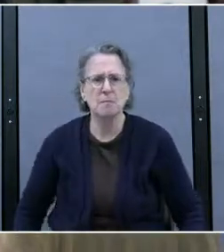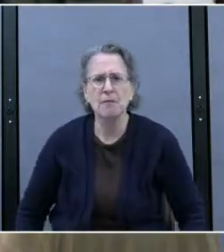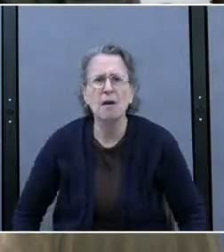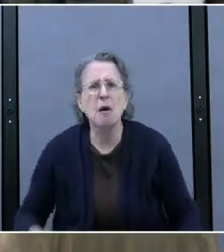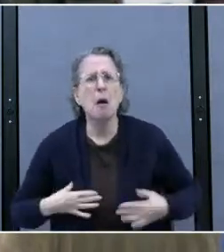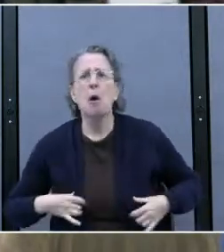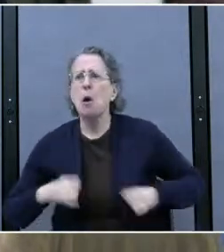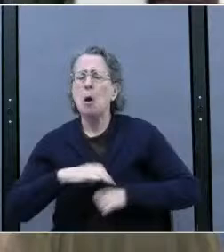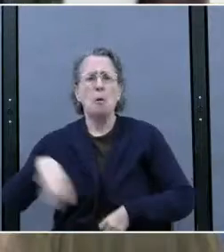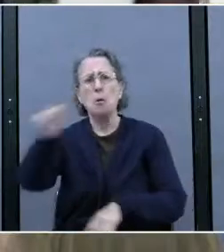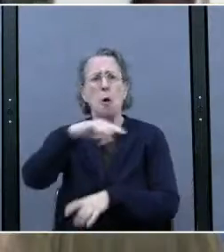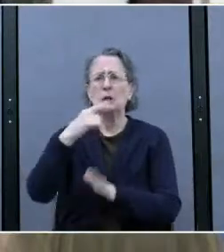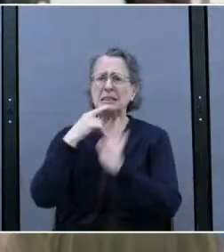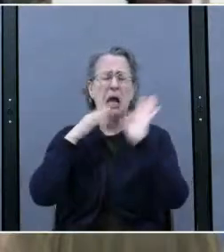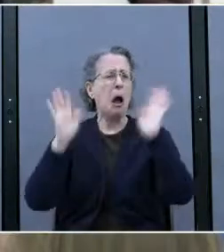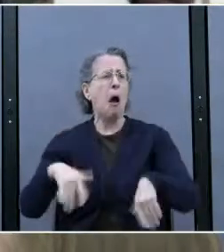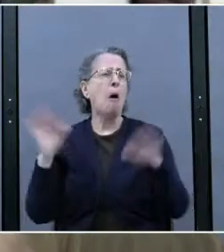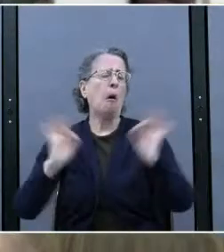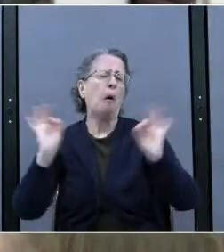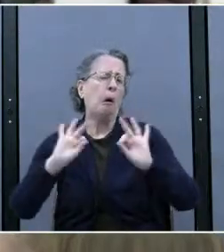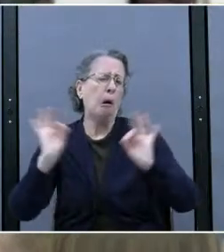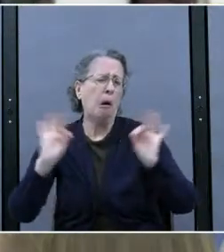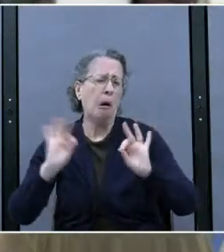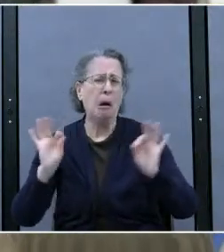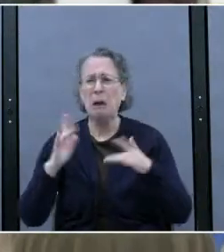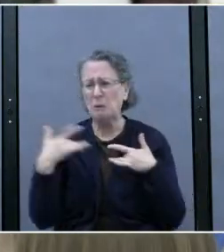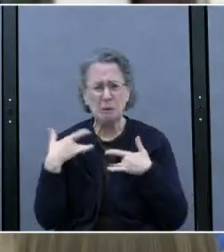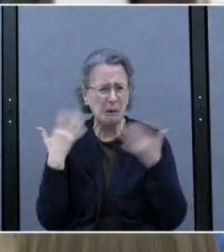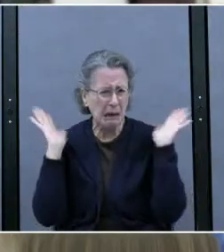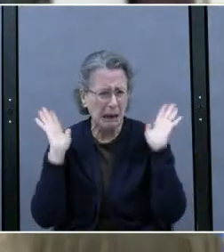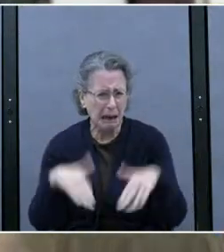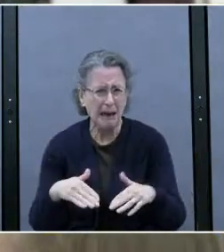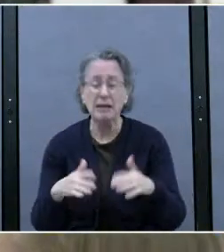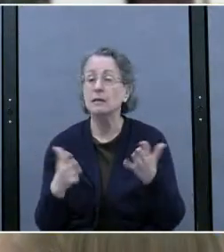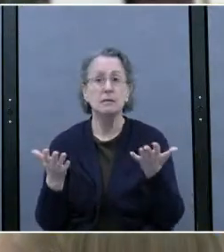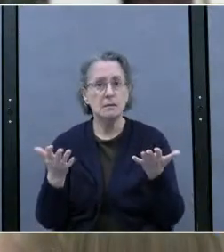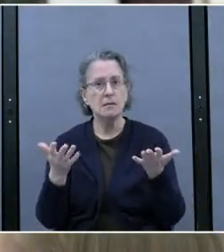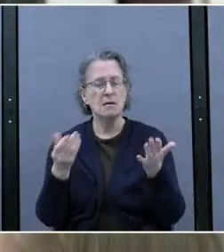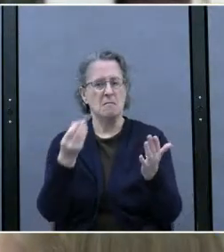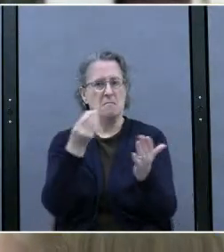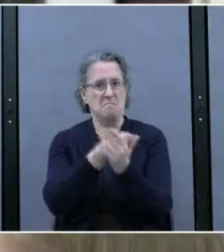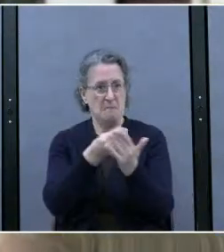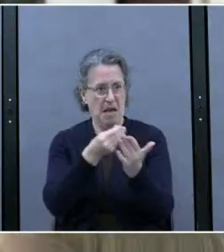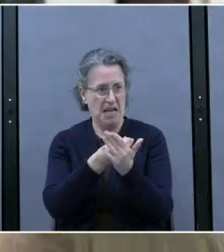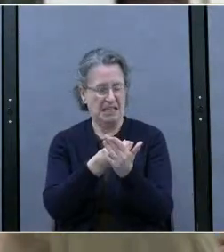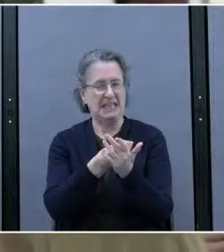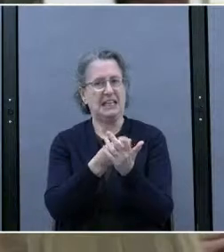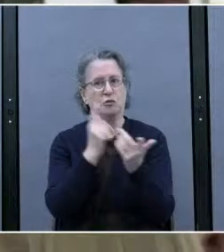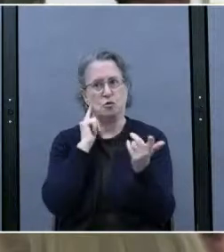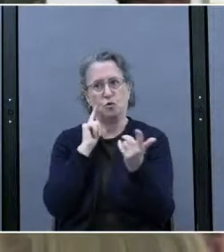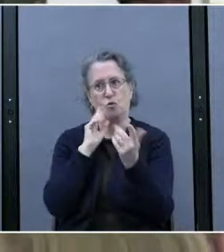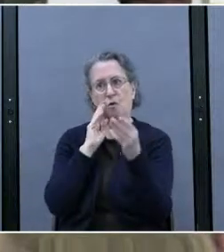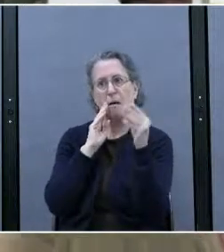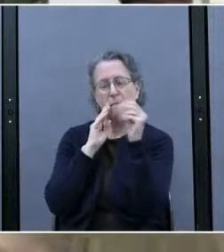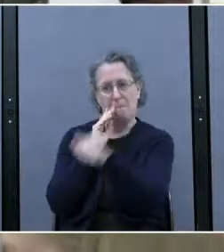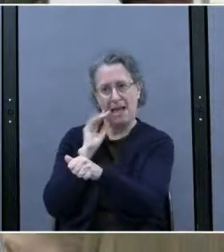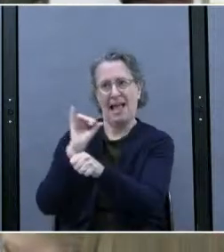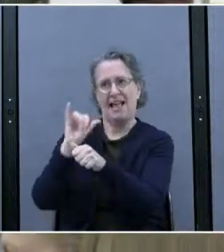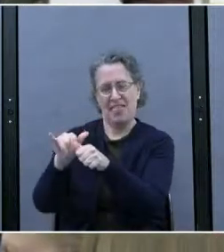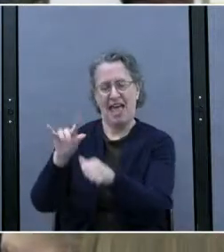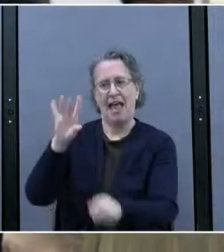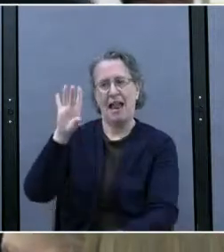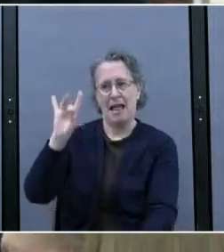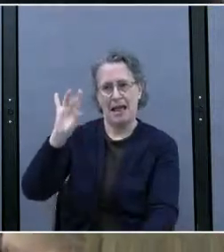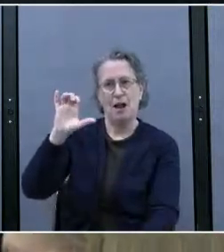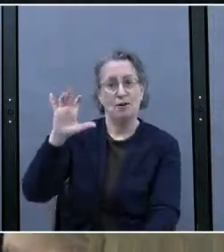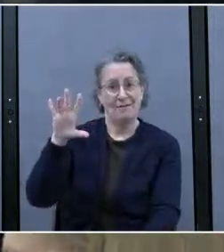worry, don't worry. Where is that money that's going to cover that negative $851,000 in the FY25